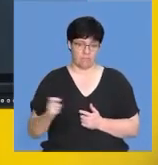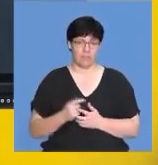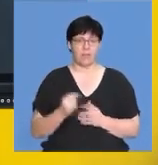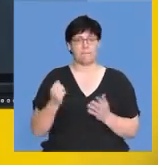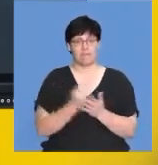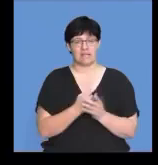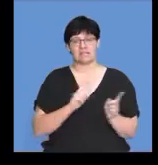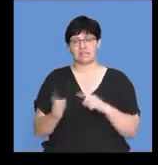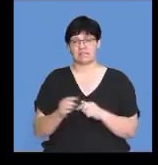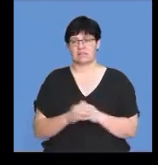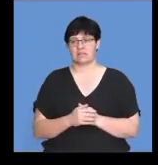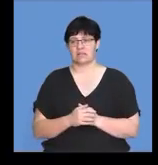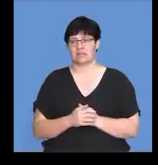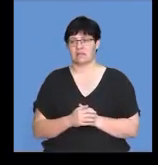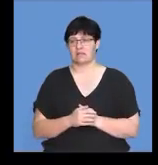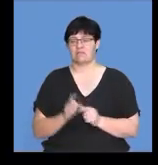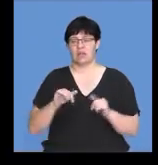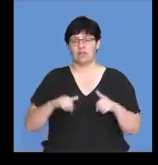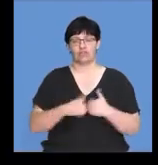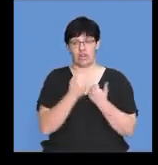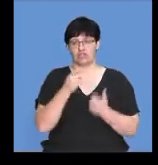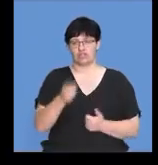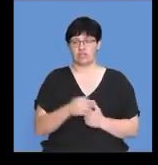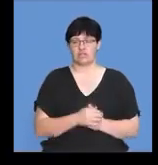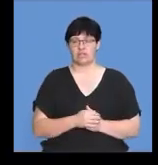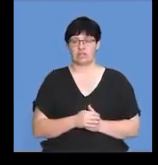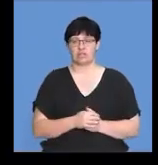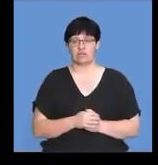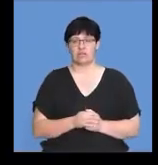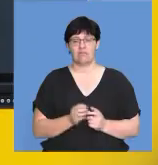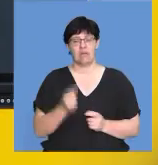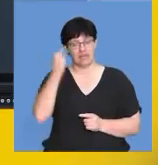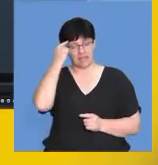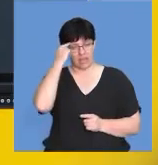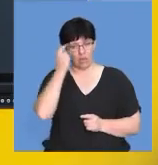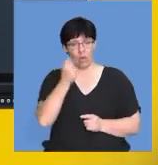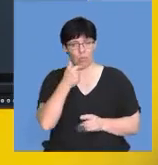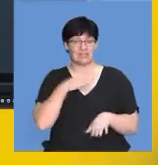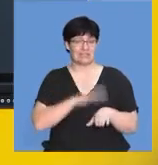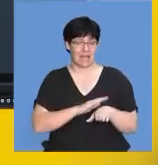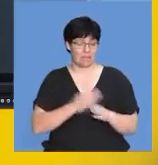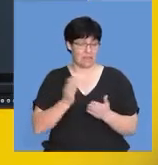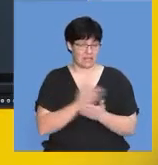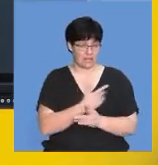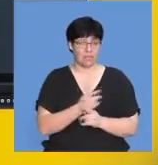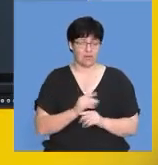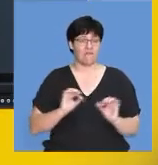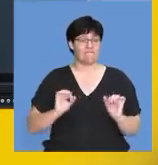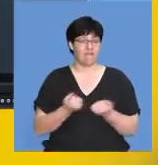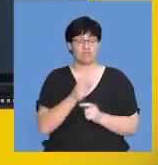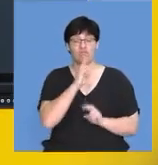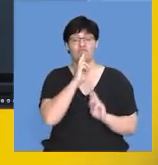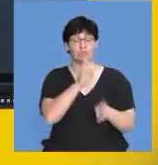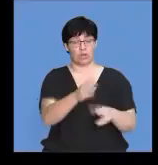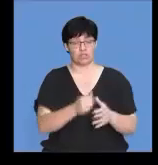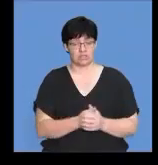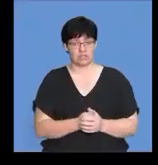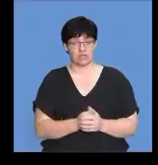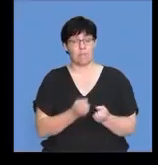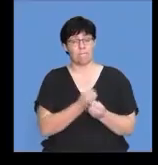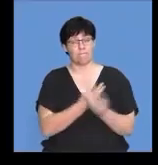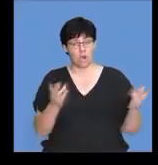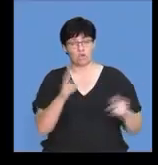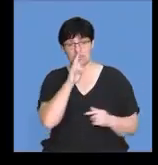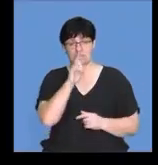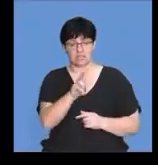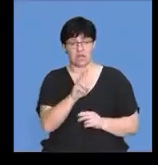to the challenge question very quickly, and I think we're almost out of time, but I'm going to very quickly give you the response. So most of you